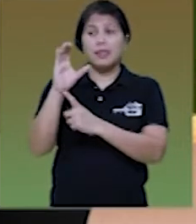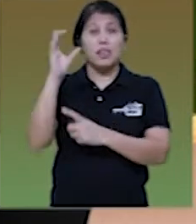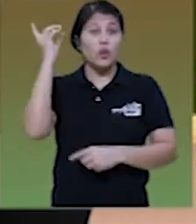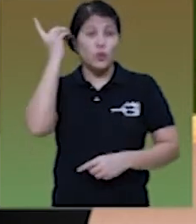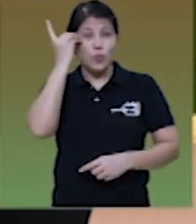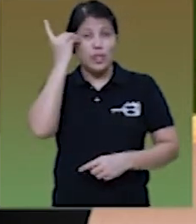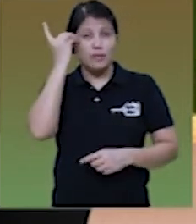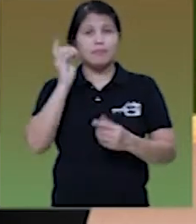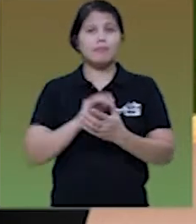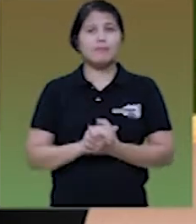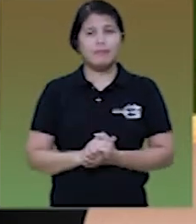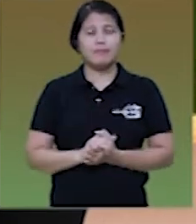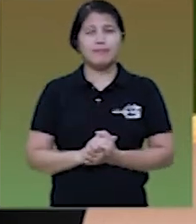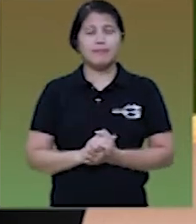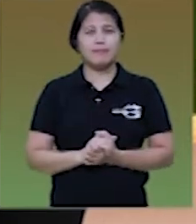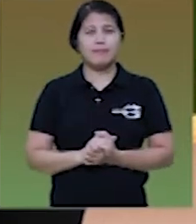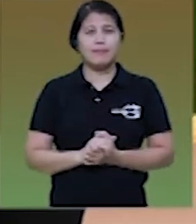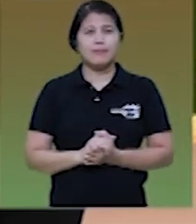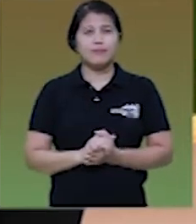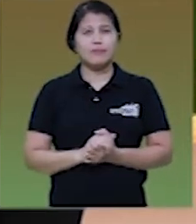C. Dwayne.